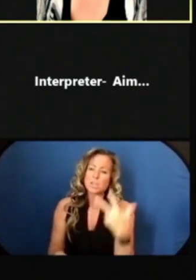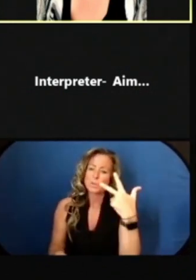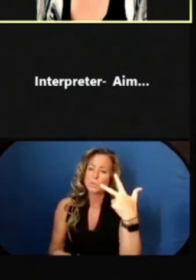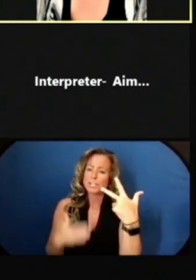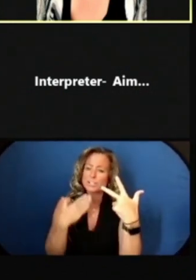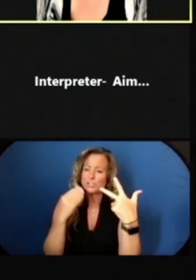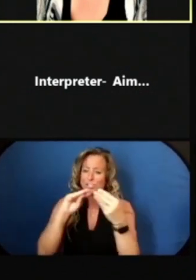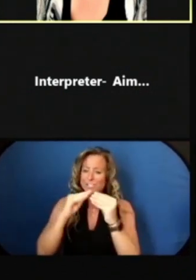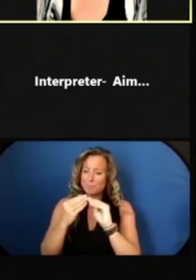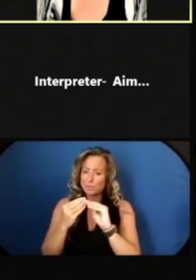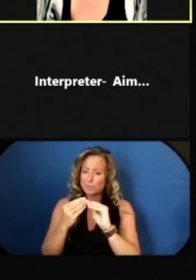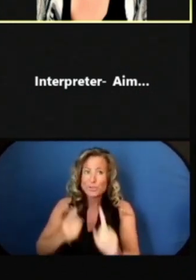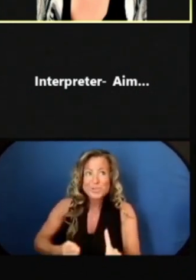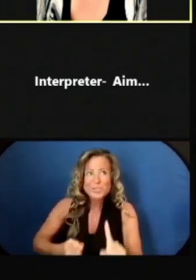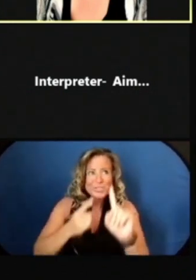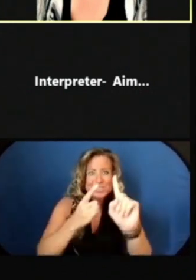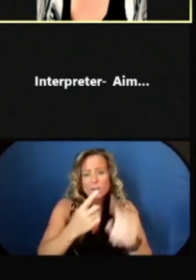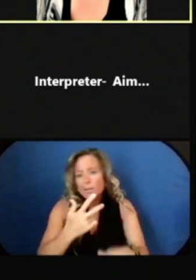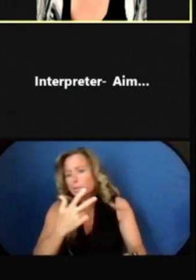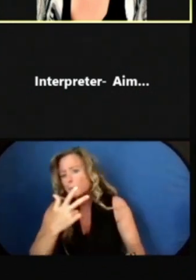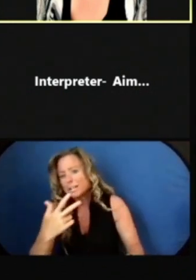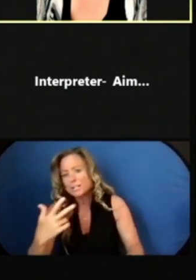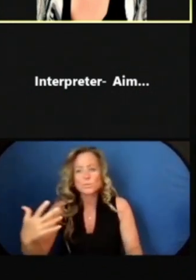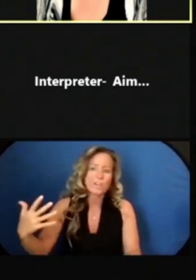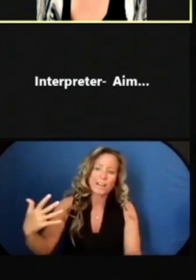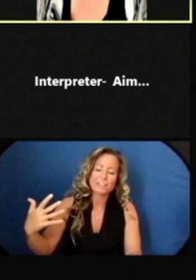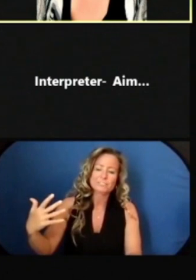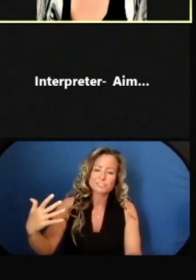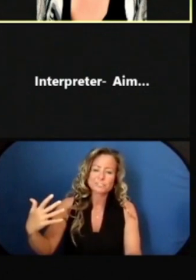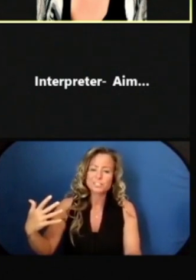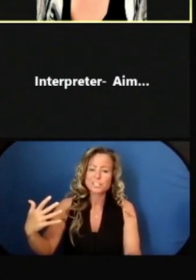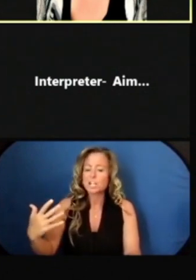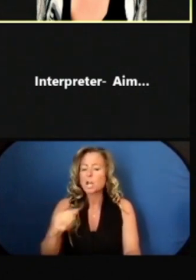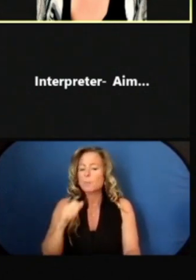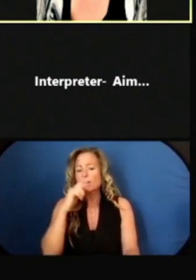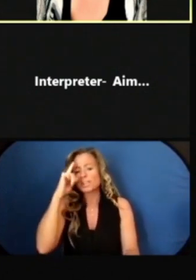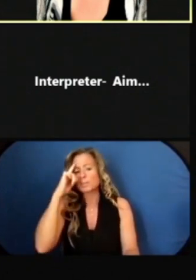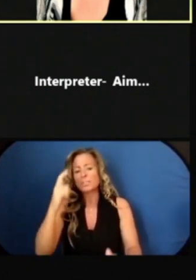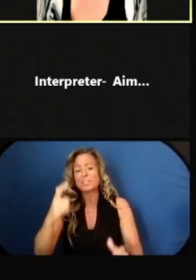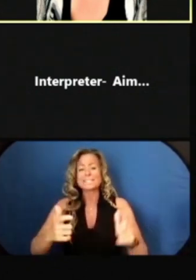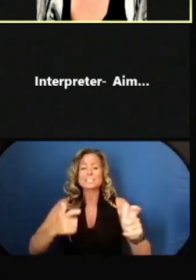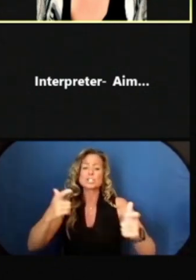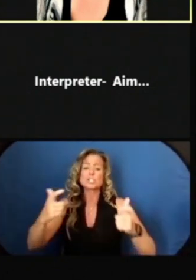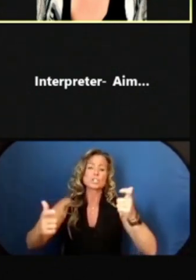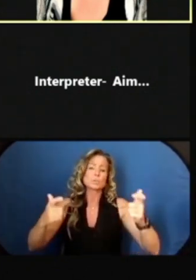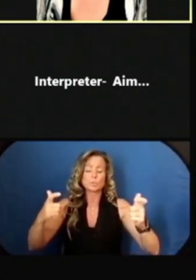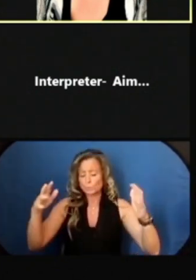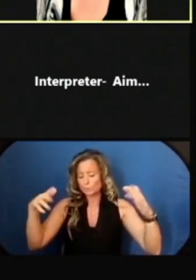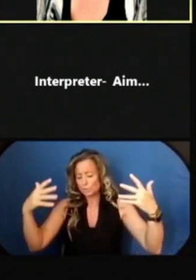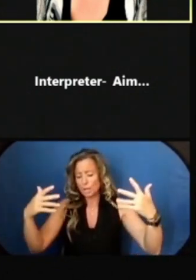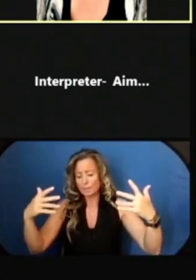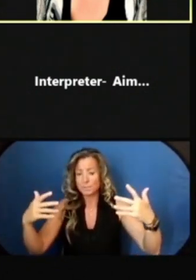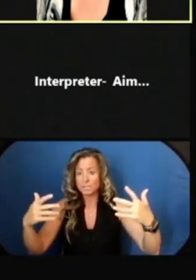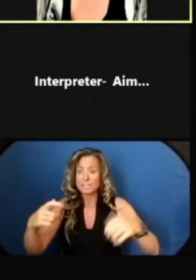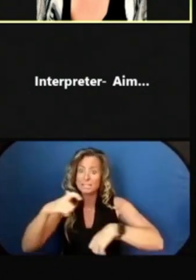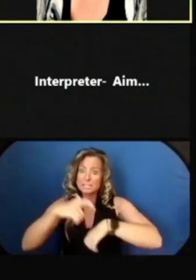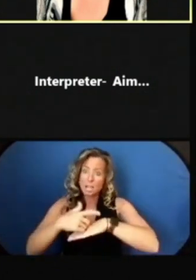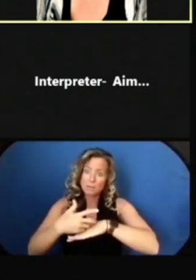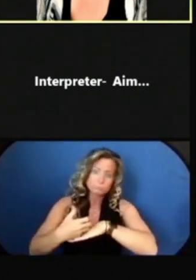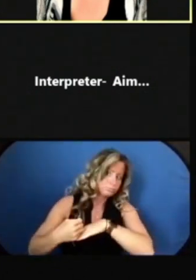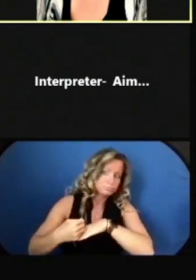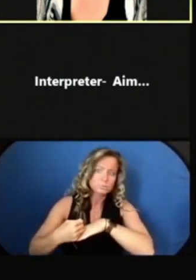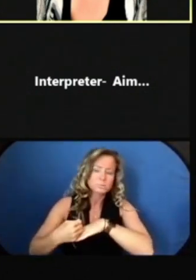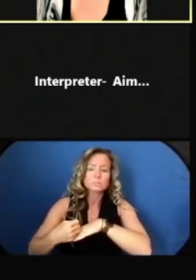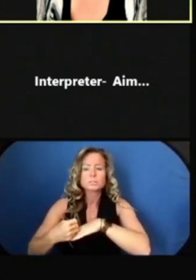shoot for, 3 to 5, but you don't have to think about this huge time-consuming focus group.